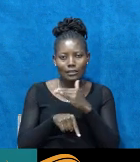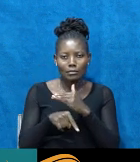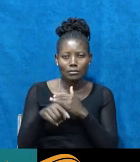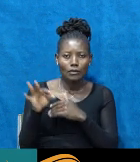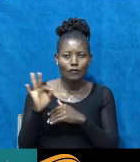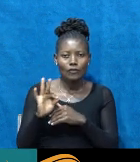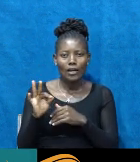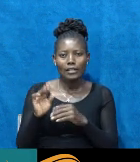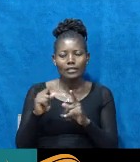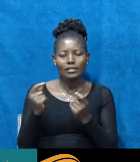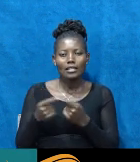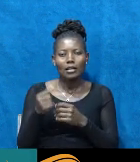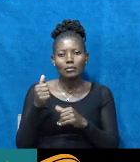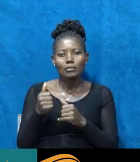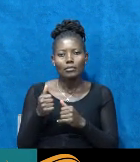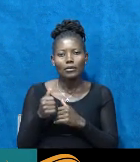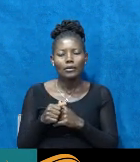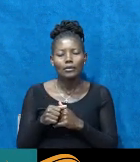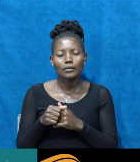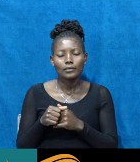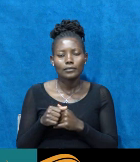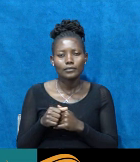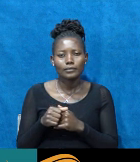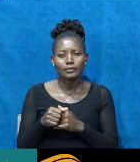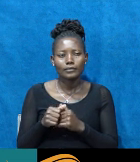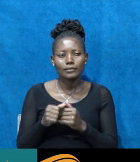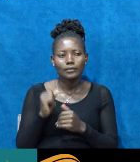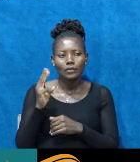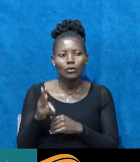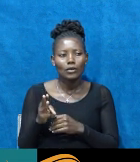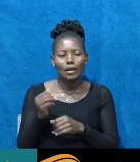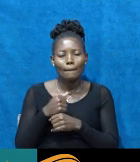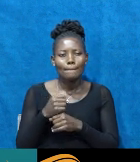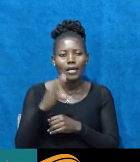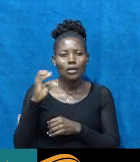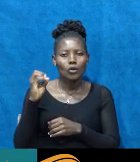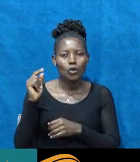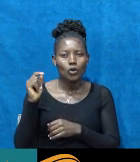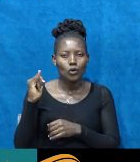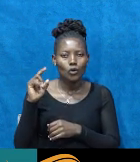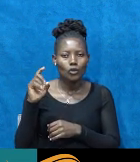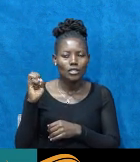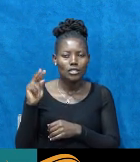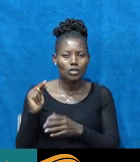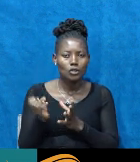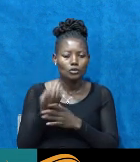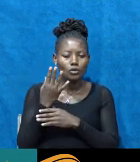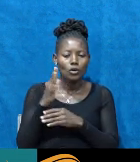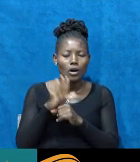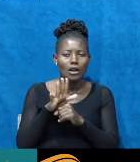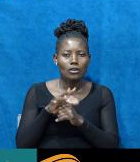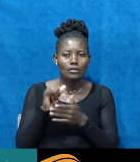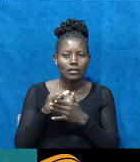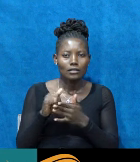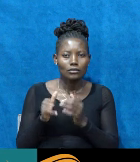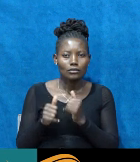will trigger excessive cortisol production, and that as well will end up having bad stress in the body. So we encourage a